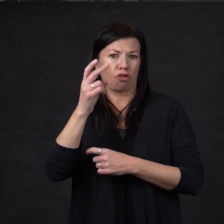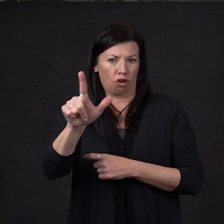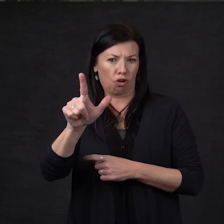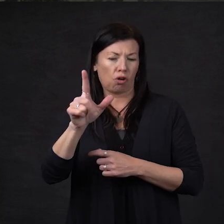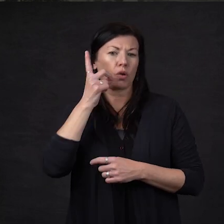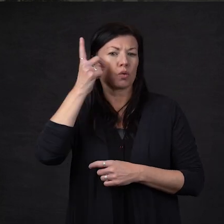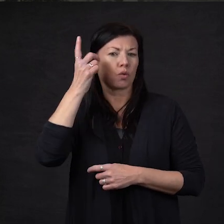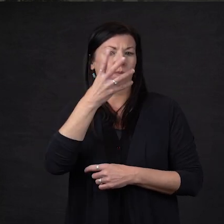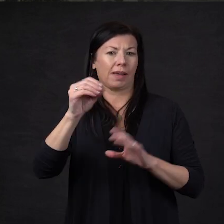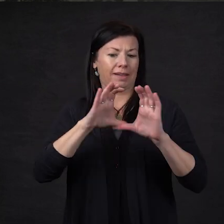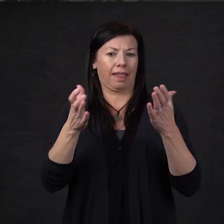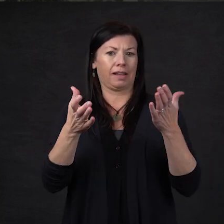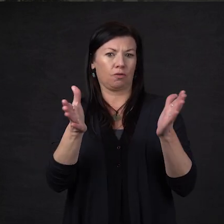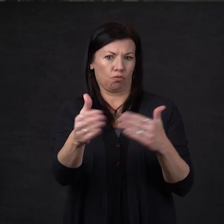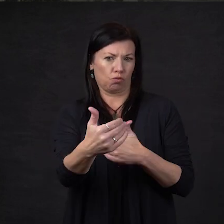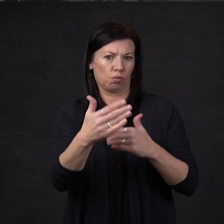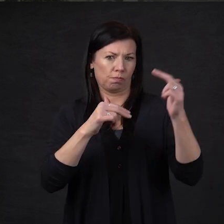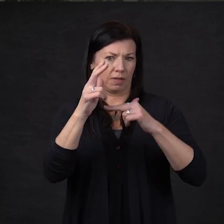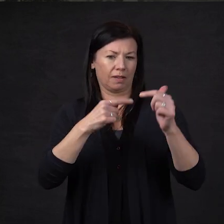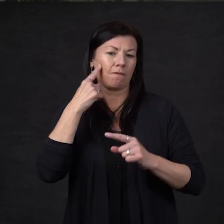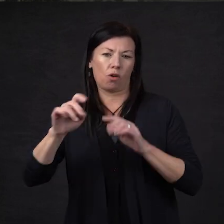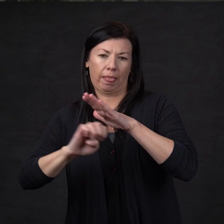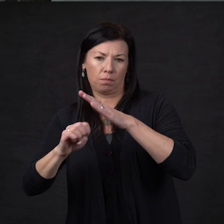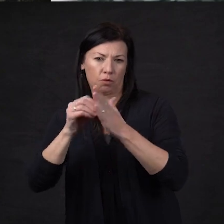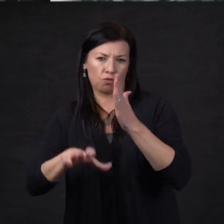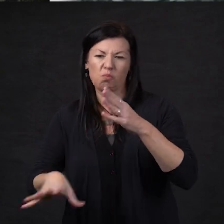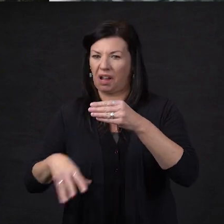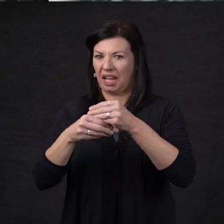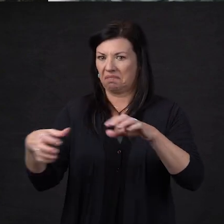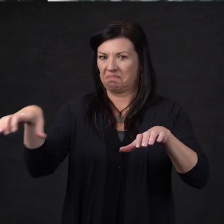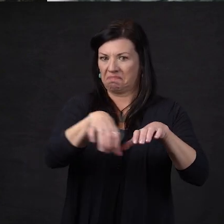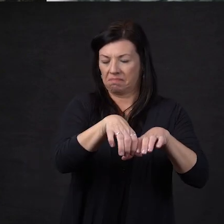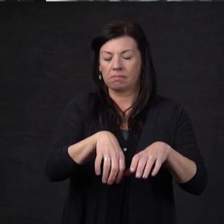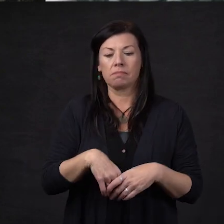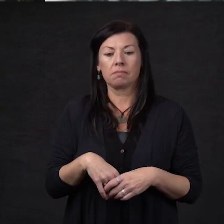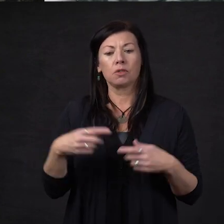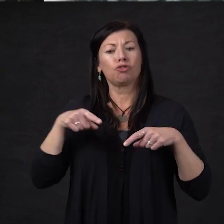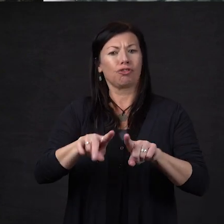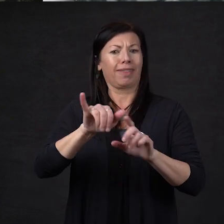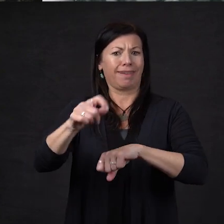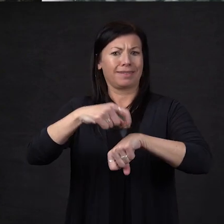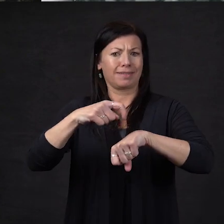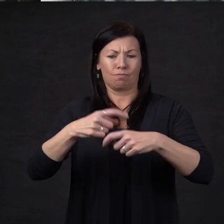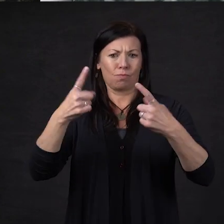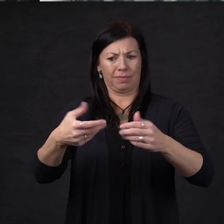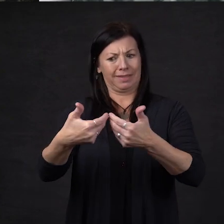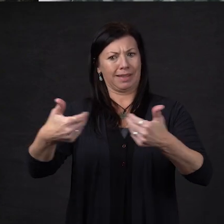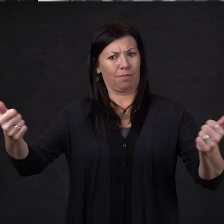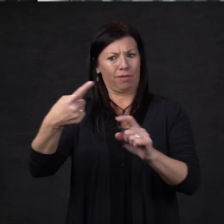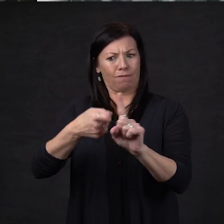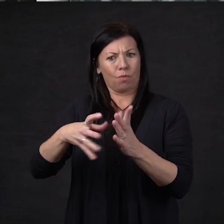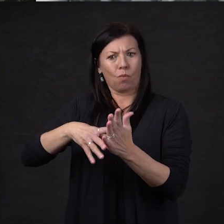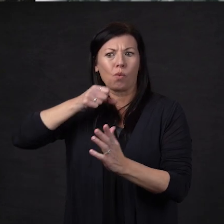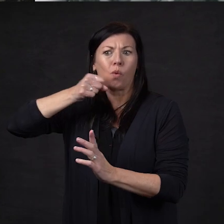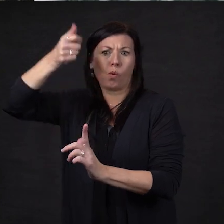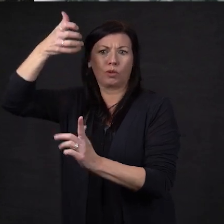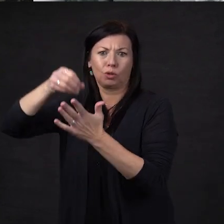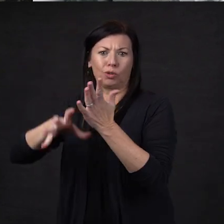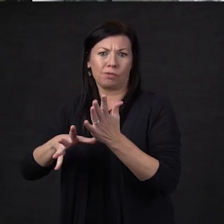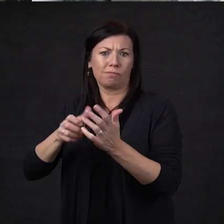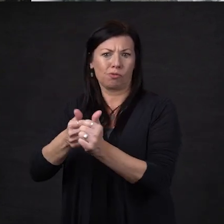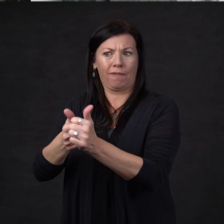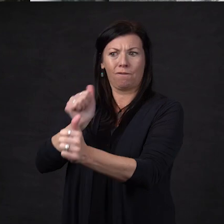classroom building for elementary students, was added. Photos, students in class. At the time, they were separated from older students to promote learning